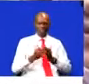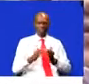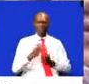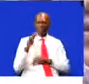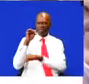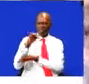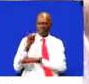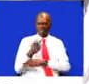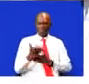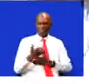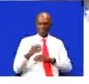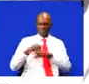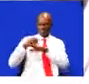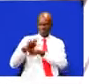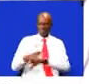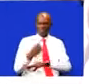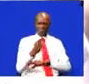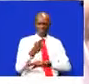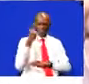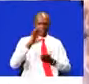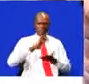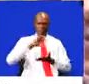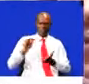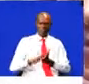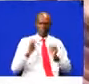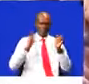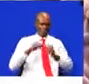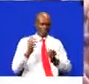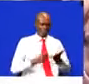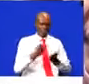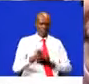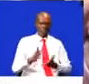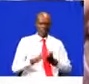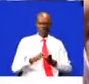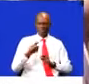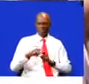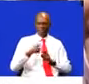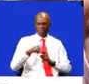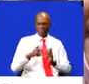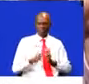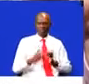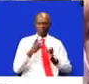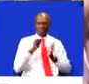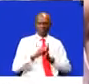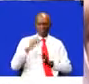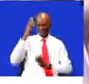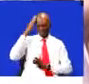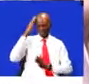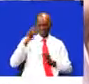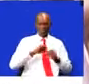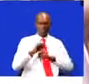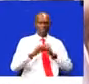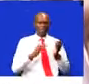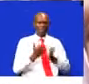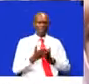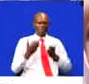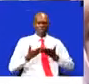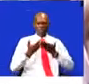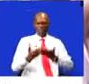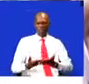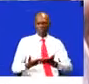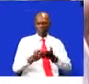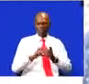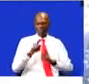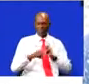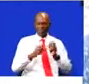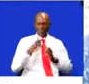be released to the counties so that again we are able to purchase fertilizers in a timely manner to be able to realize the objective of giving the subsidized